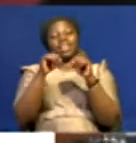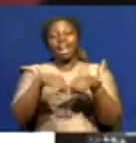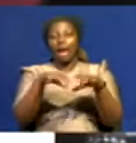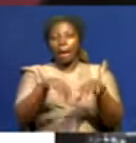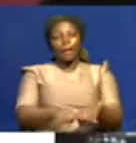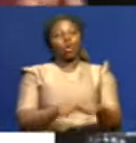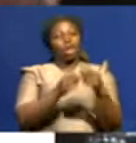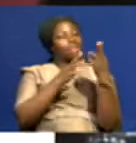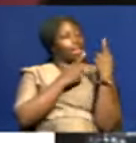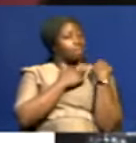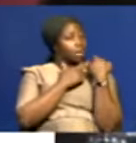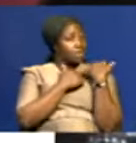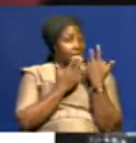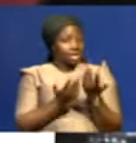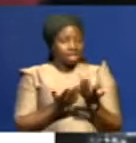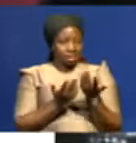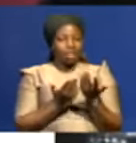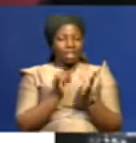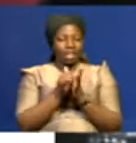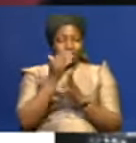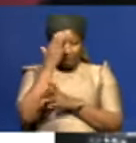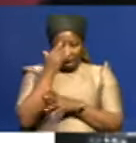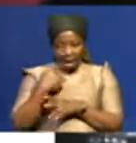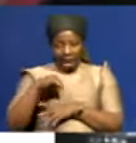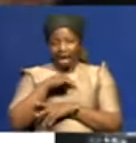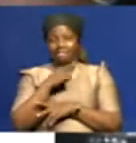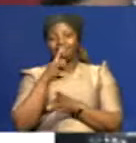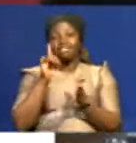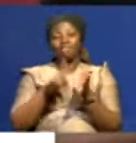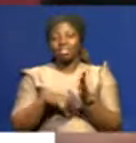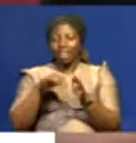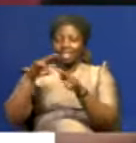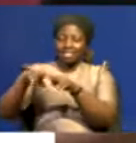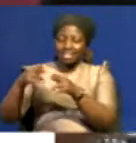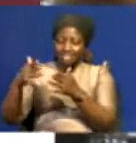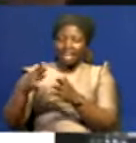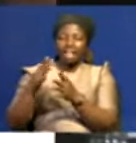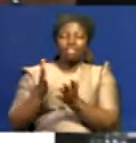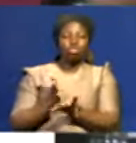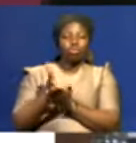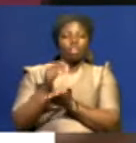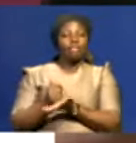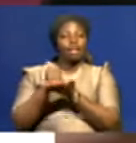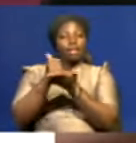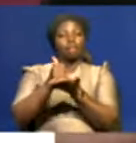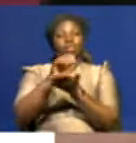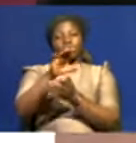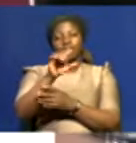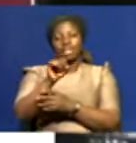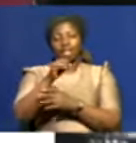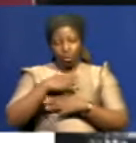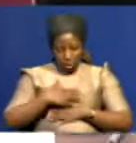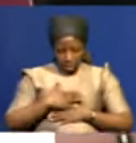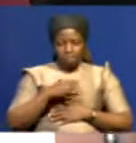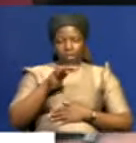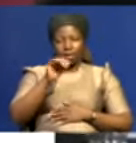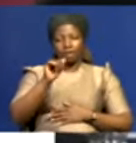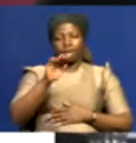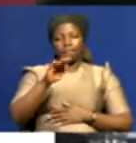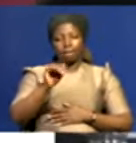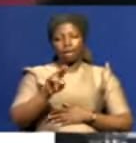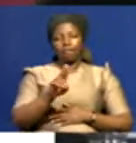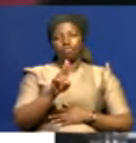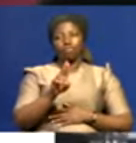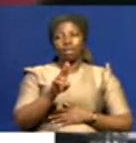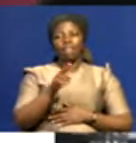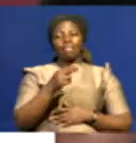only way. That's why you see me sitting at the table here, and also via the help of the CS Honorable Babu Namwamba, the Hustler